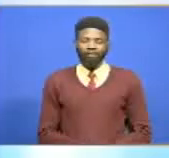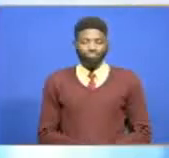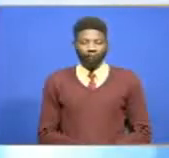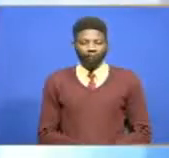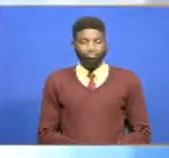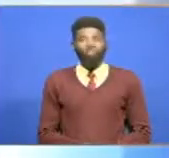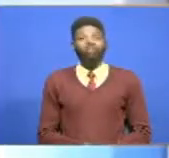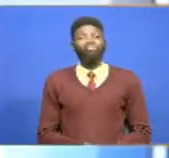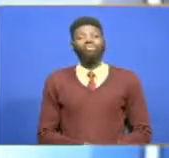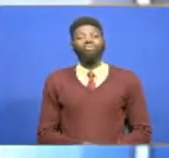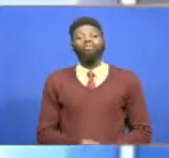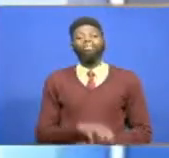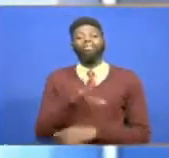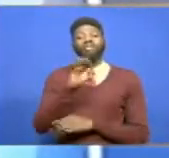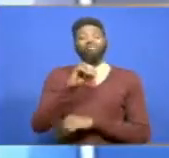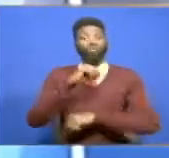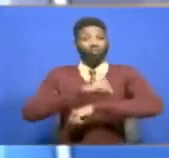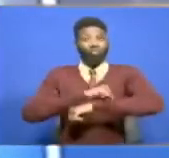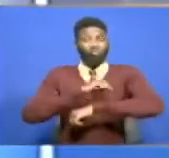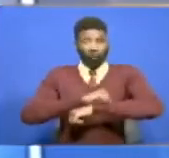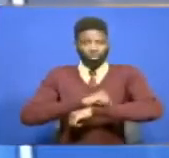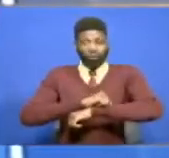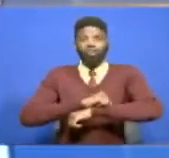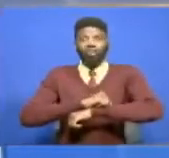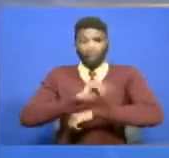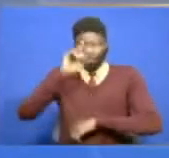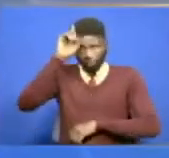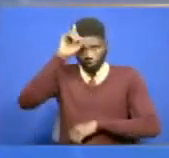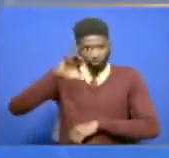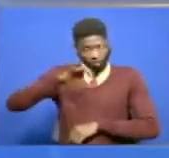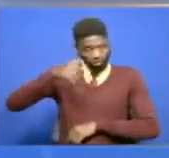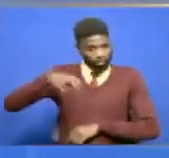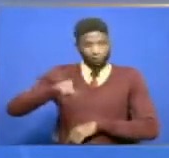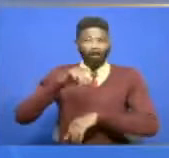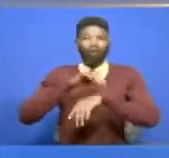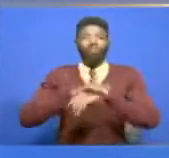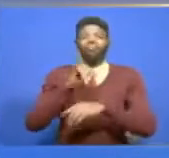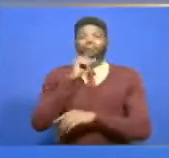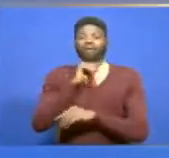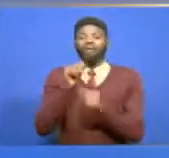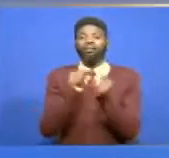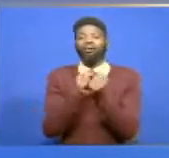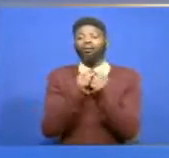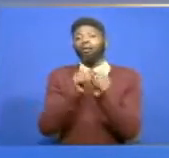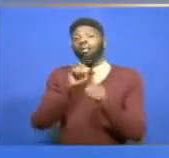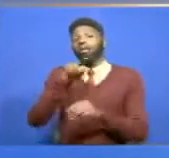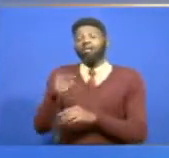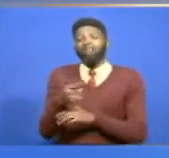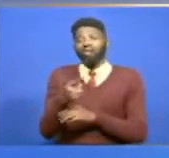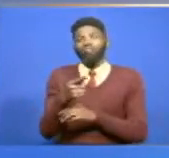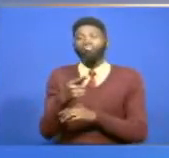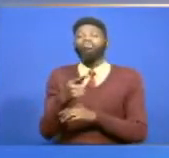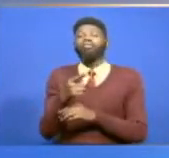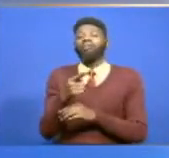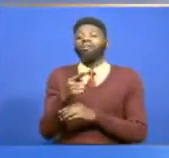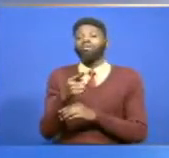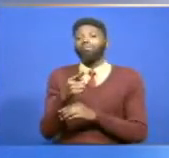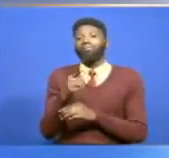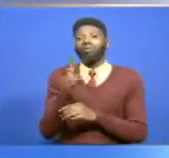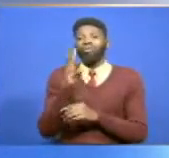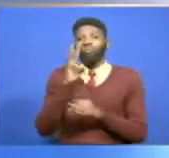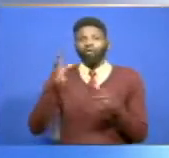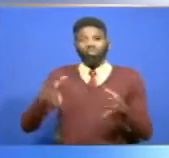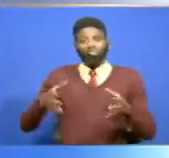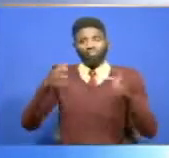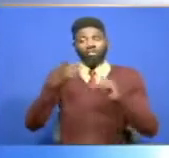In other news, 50 schools in Nyandarua County have benefited from 10,000 litres capacity water tanks from the National Government Affirmative